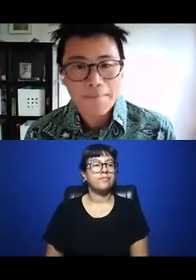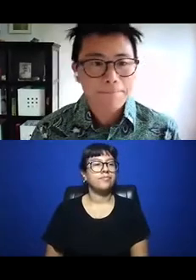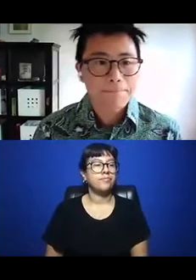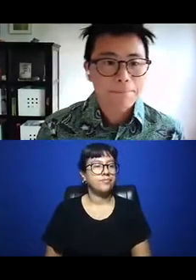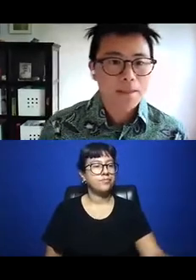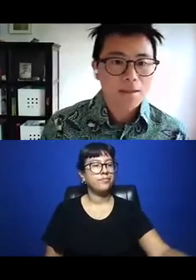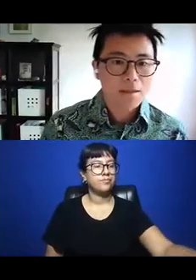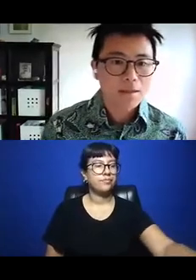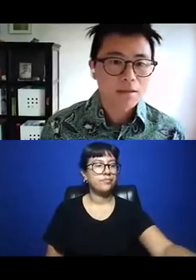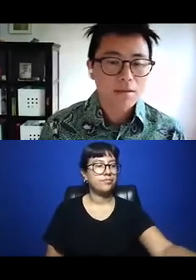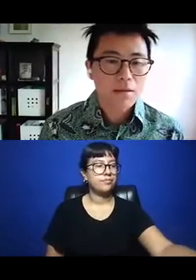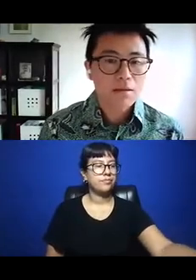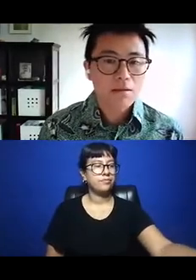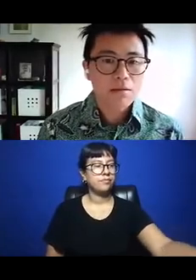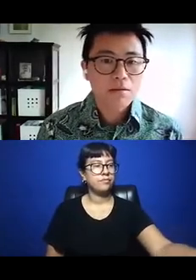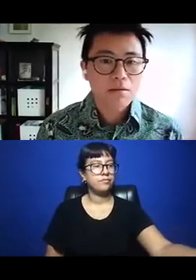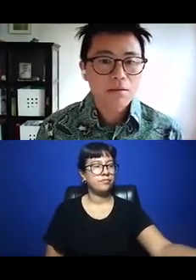Yeah.